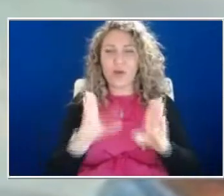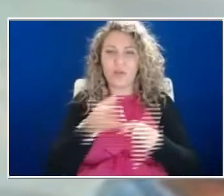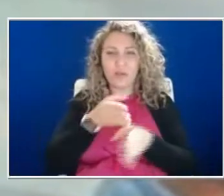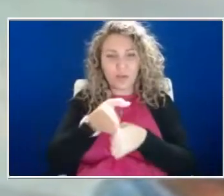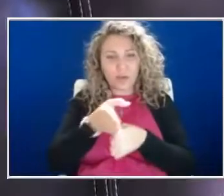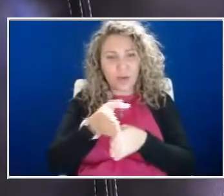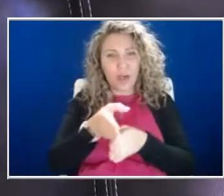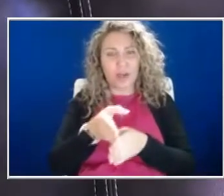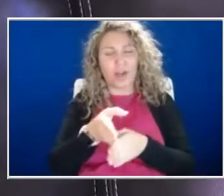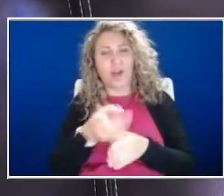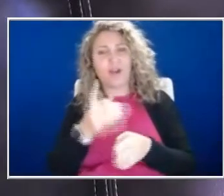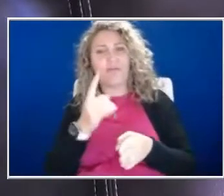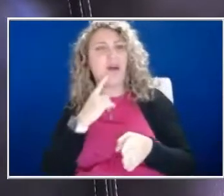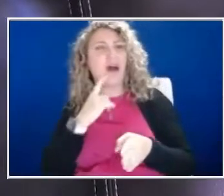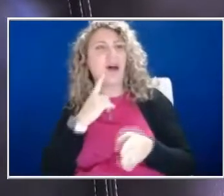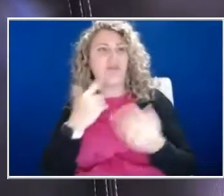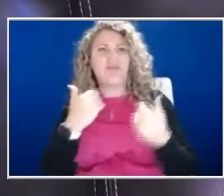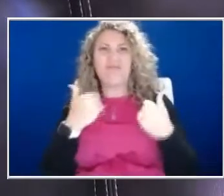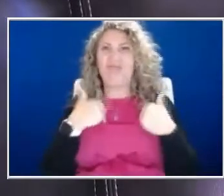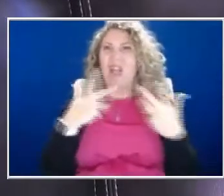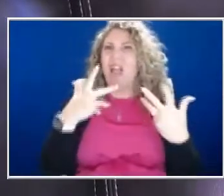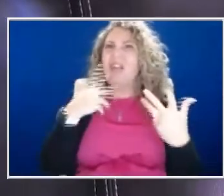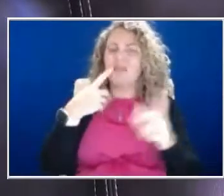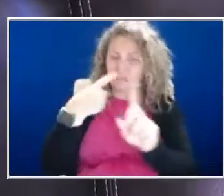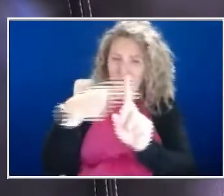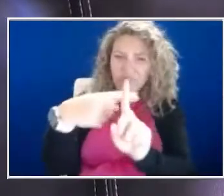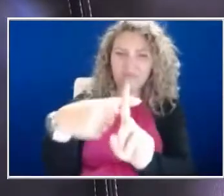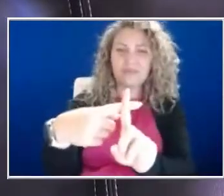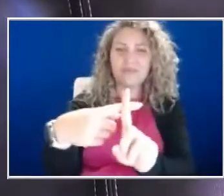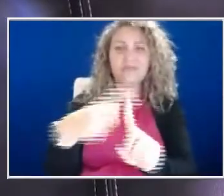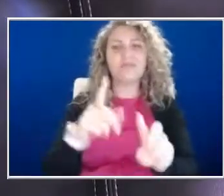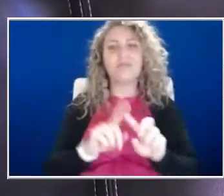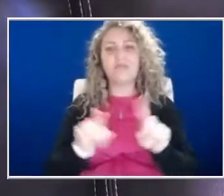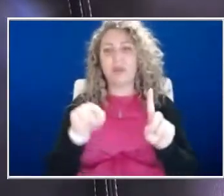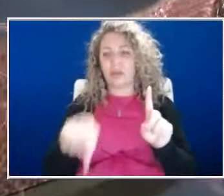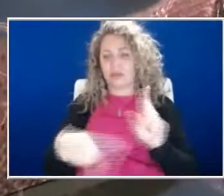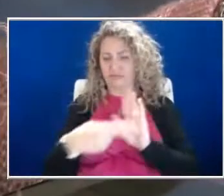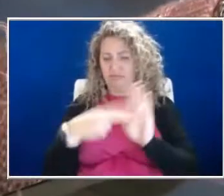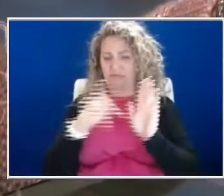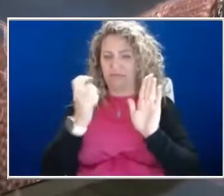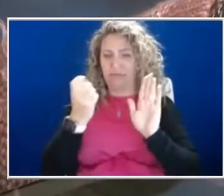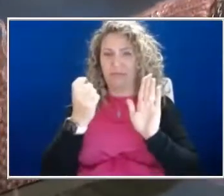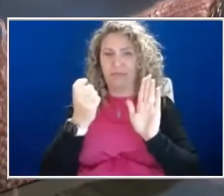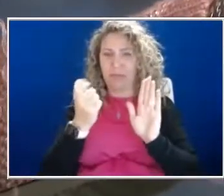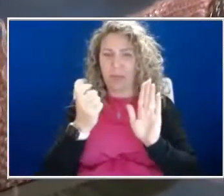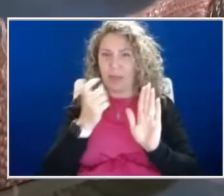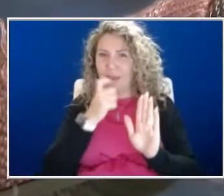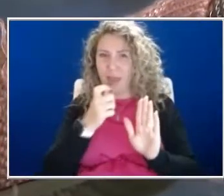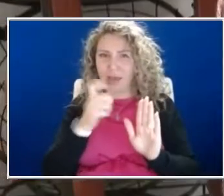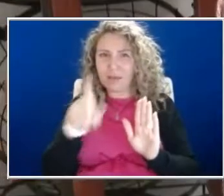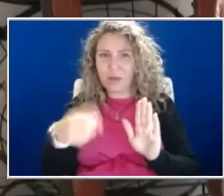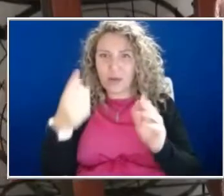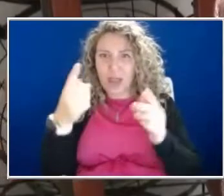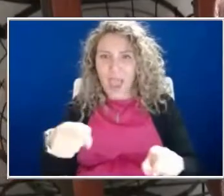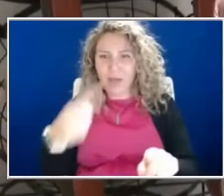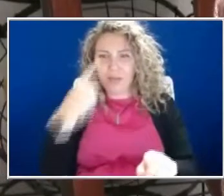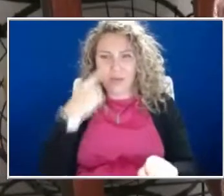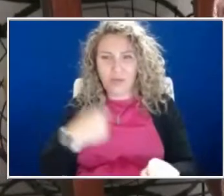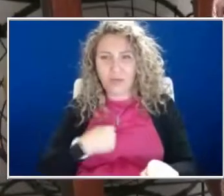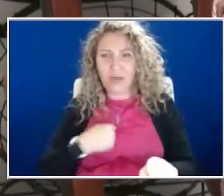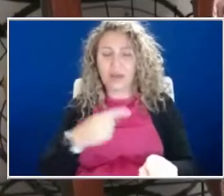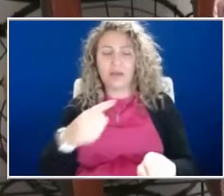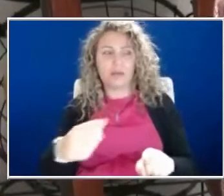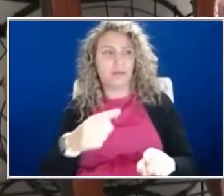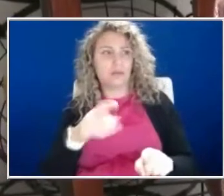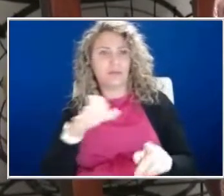in life. This diagnosis was not supposed to happen, you know, to me. A diagnosis she feared after finding a lump